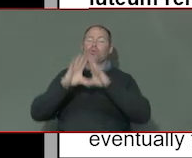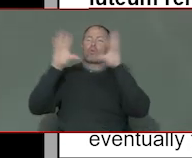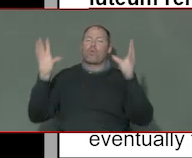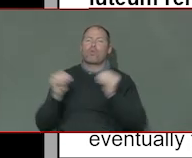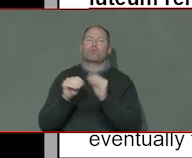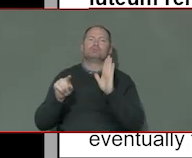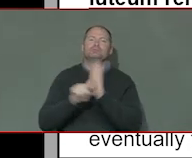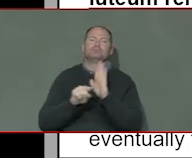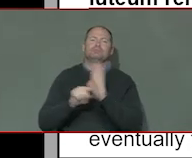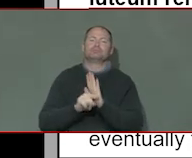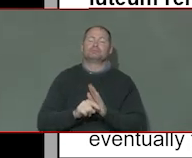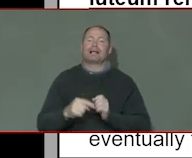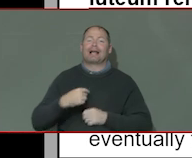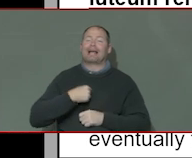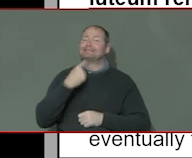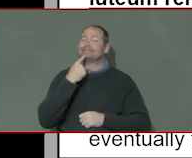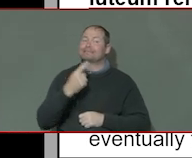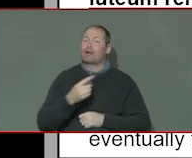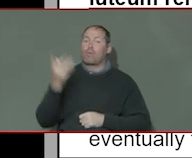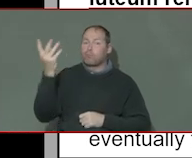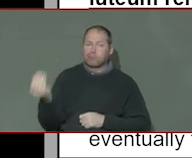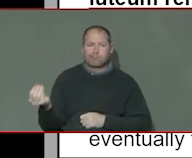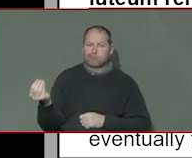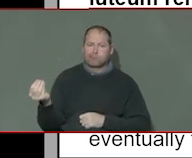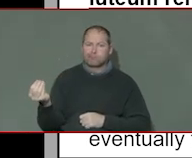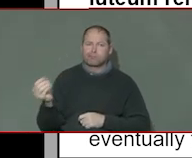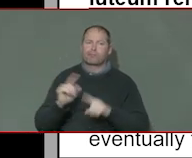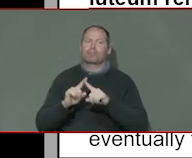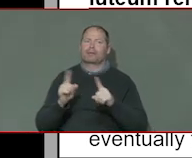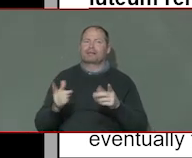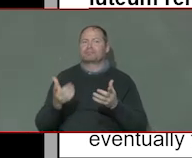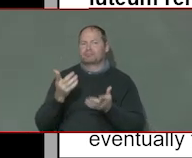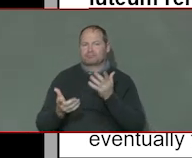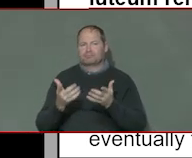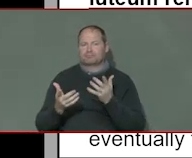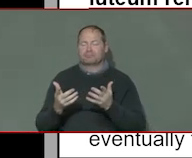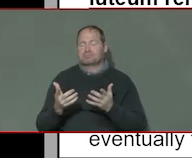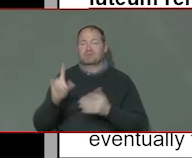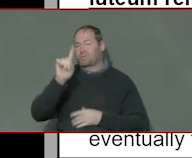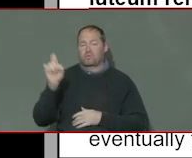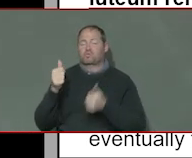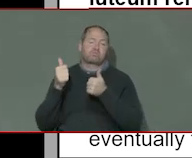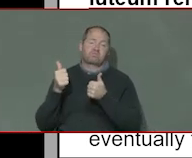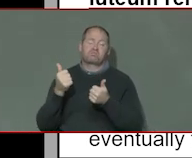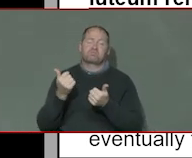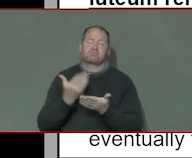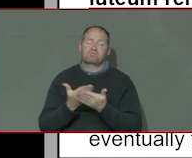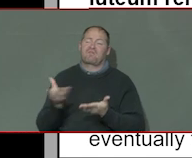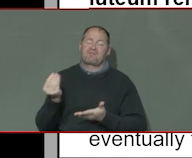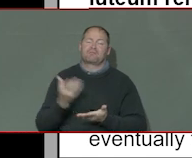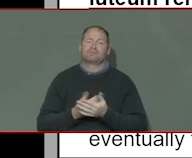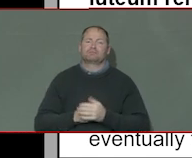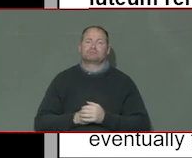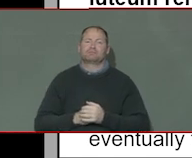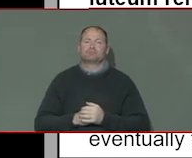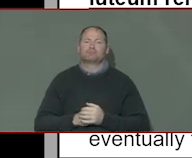not saying it's going to be in there, but I have a gut feeling that it's going to be a good question to ask. So you will see the whole